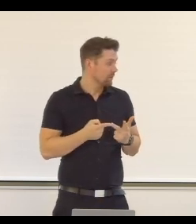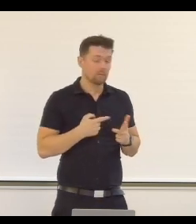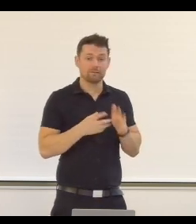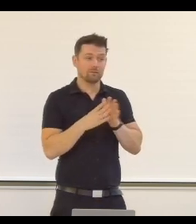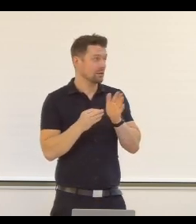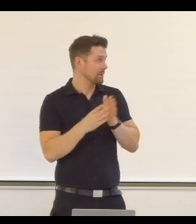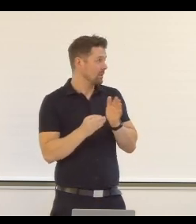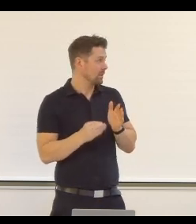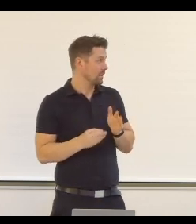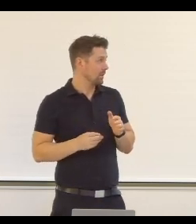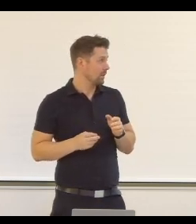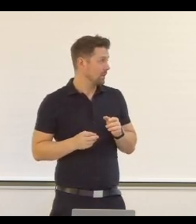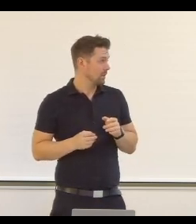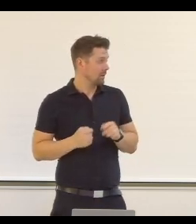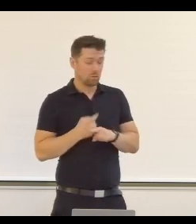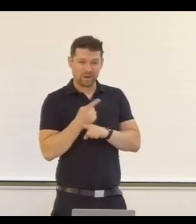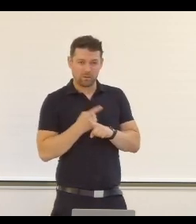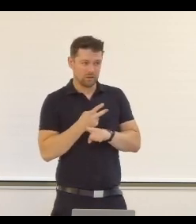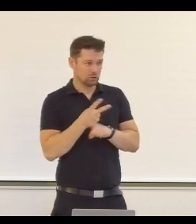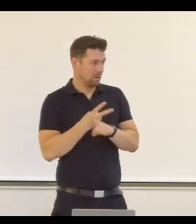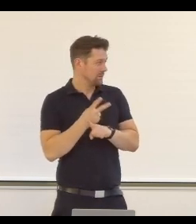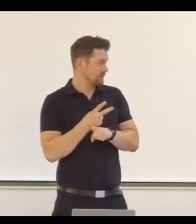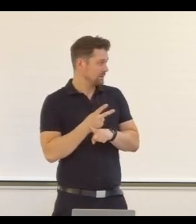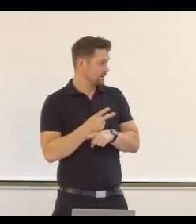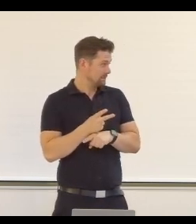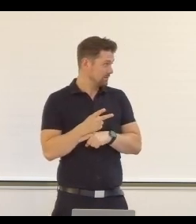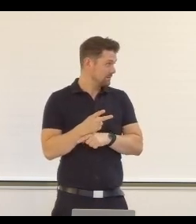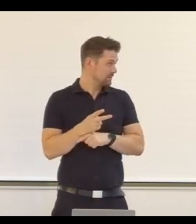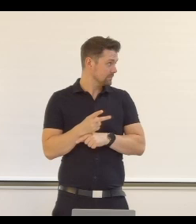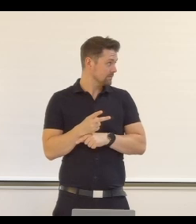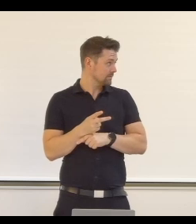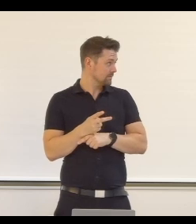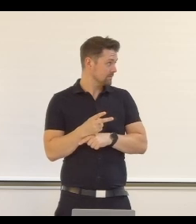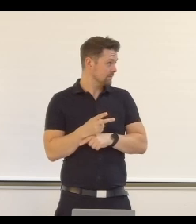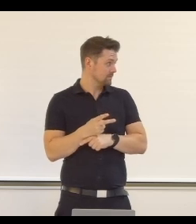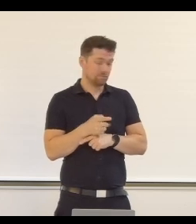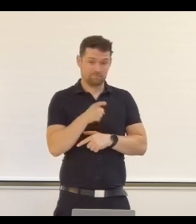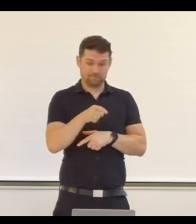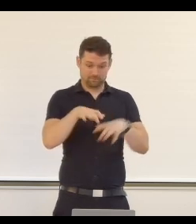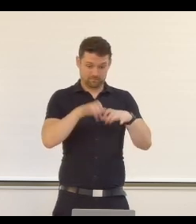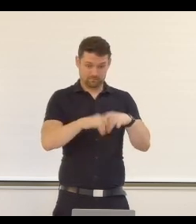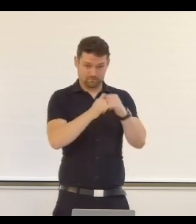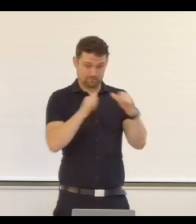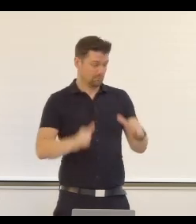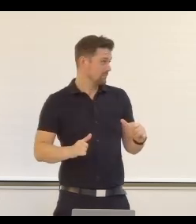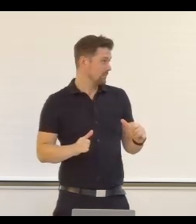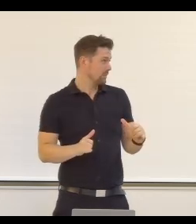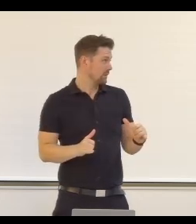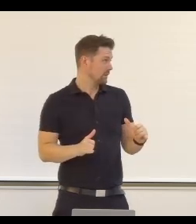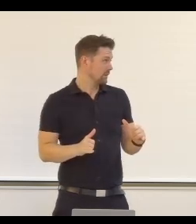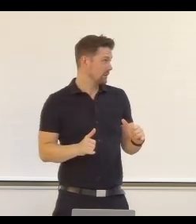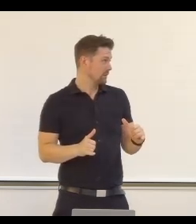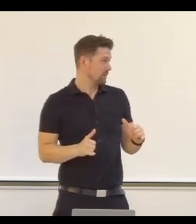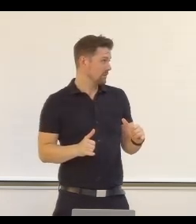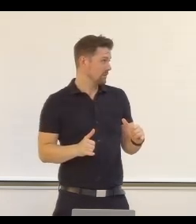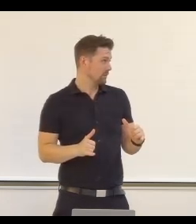spent an hour or two at the IBMP in the high bay where the modules were. And then, because they didn't know